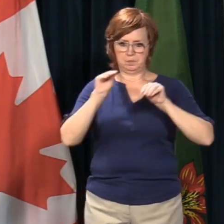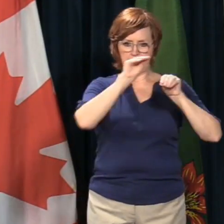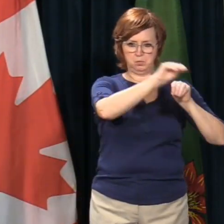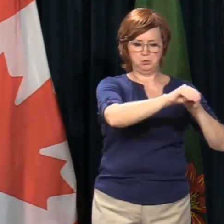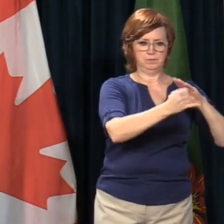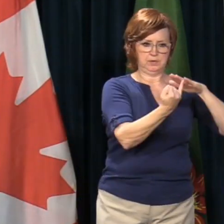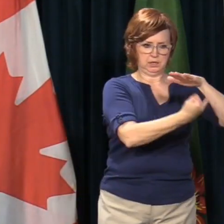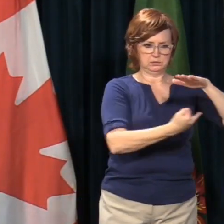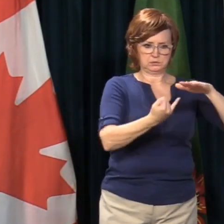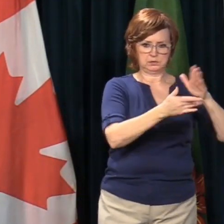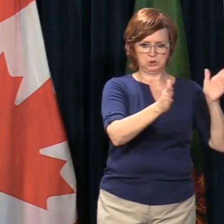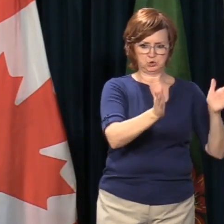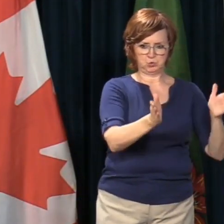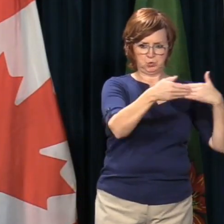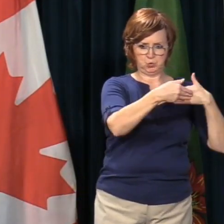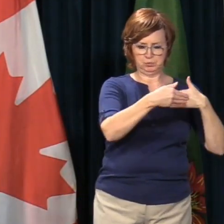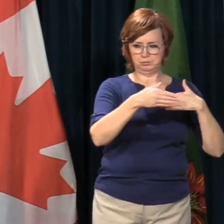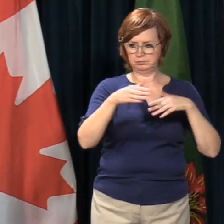for